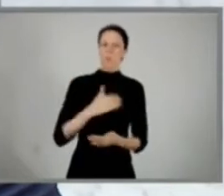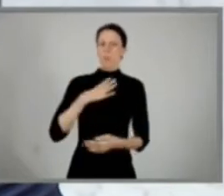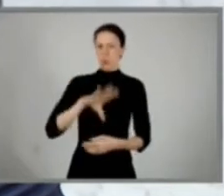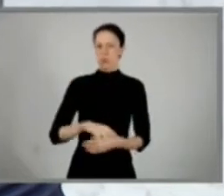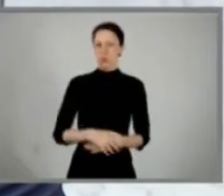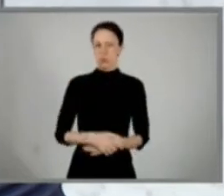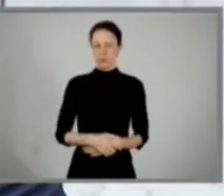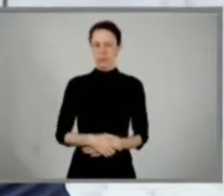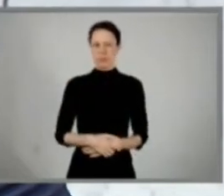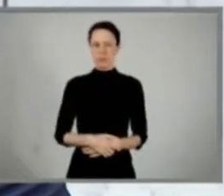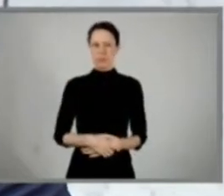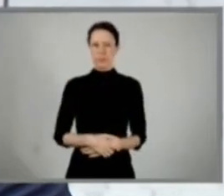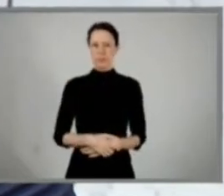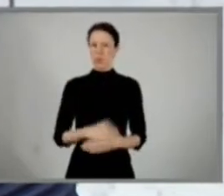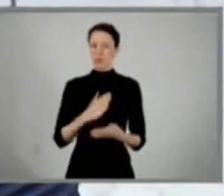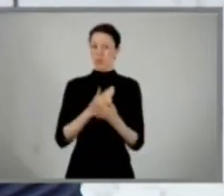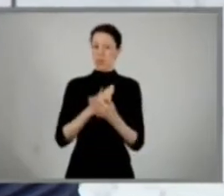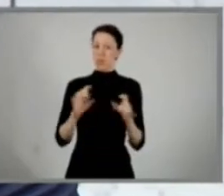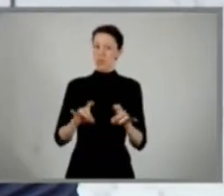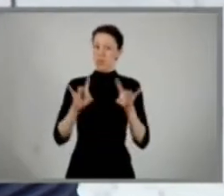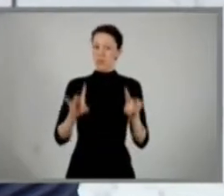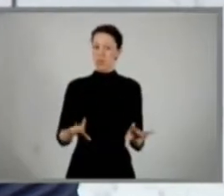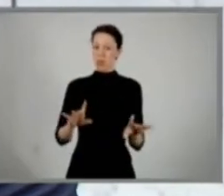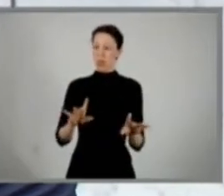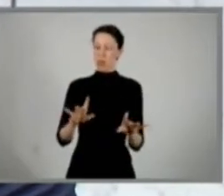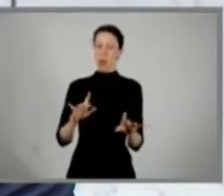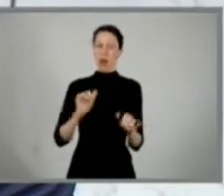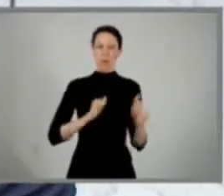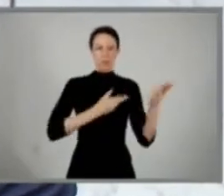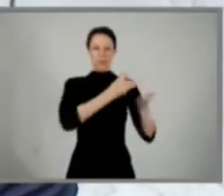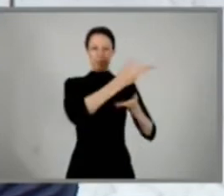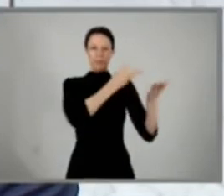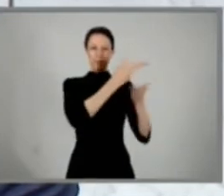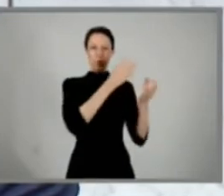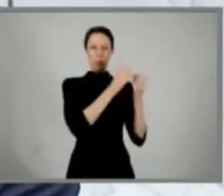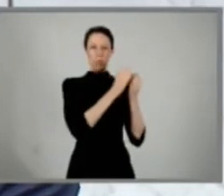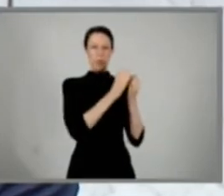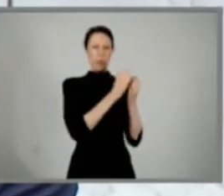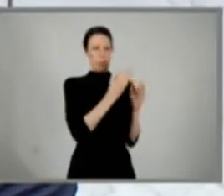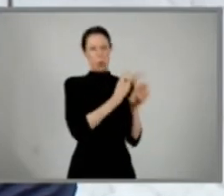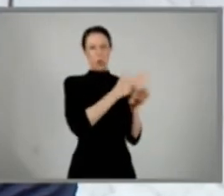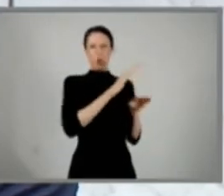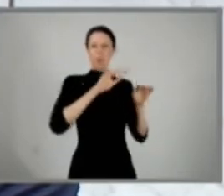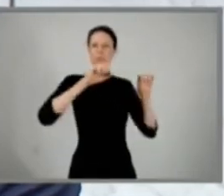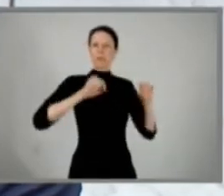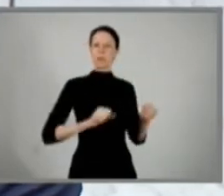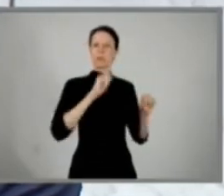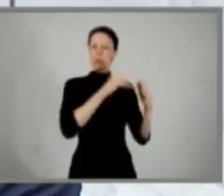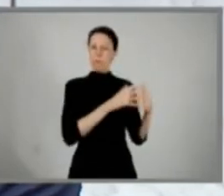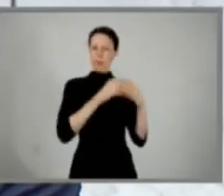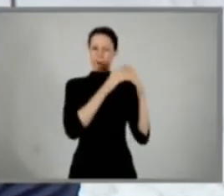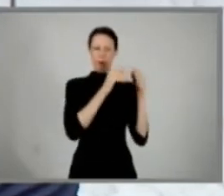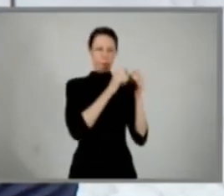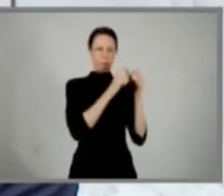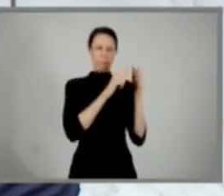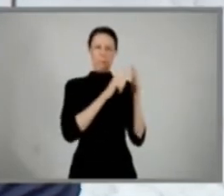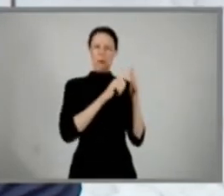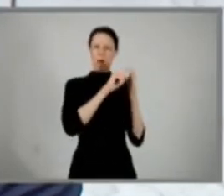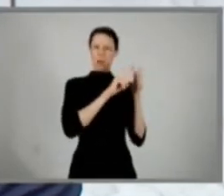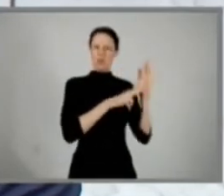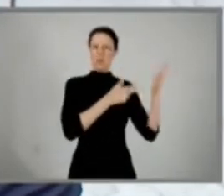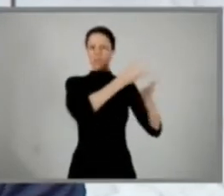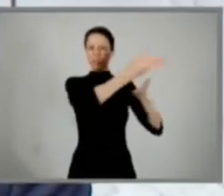as I was discussing yesterday with President-elect Biden, was one of the reasons why Australia has been so successful is we've put these strong